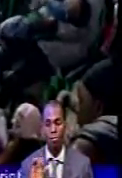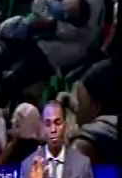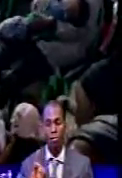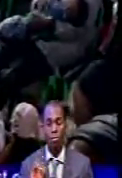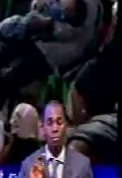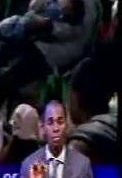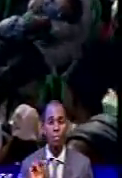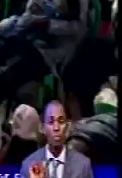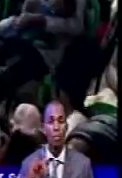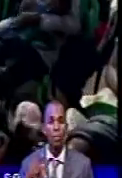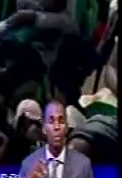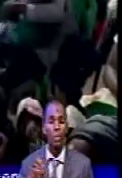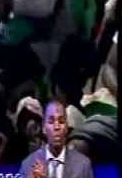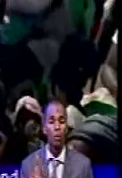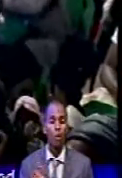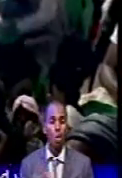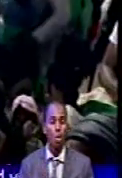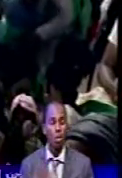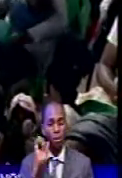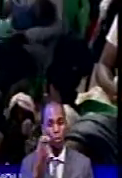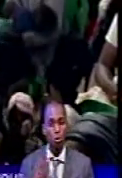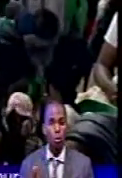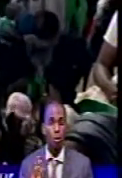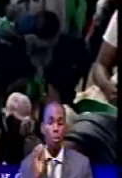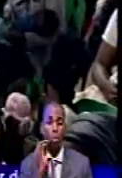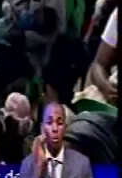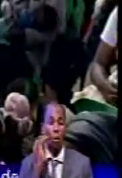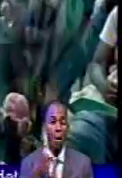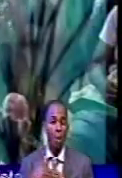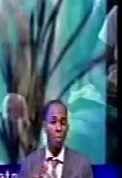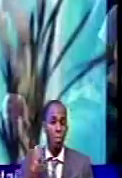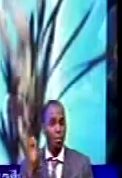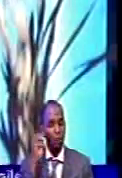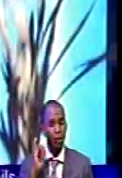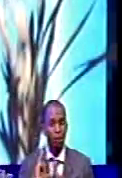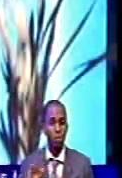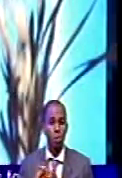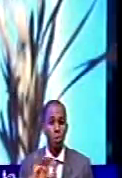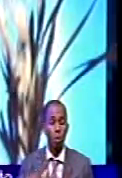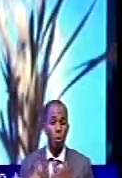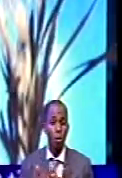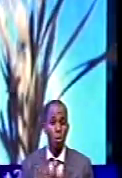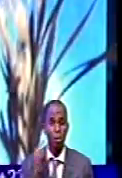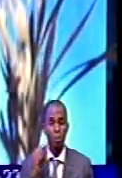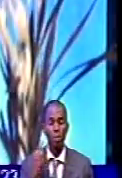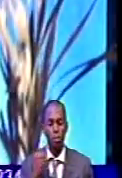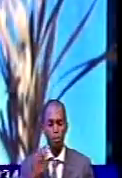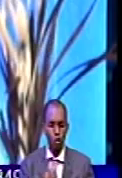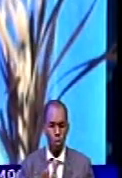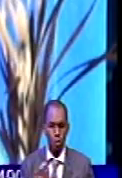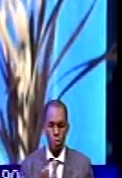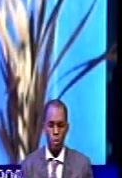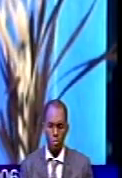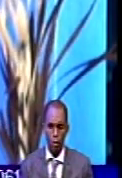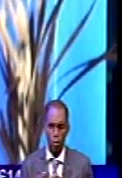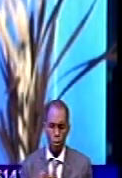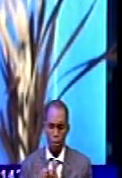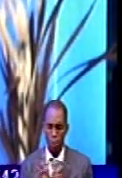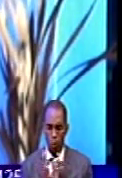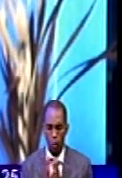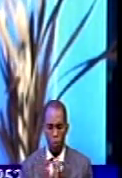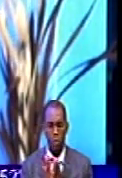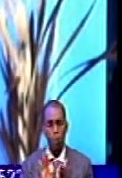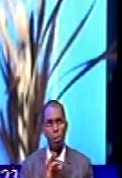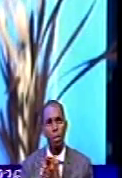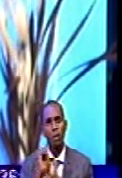years, she's been having pain in the lower right side of the tummy. It's been so severe. She's